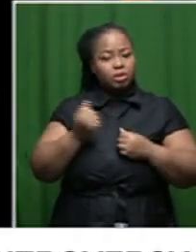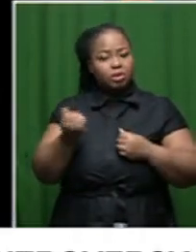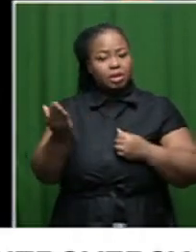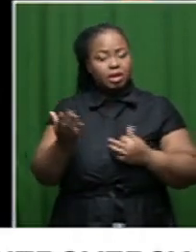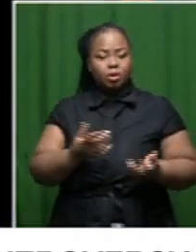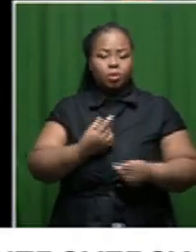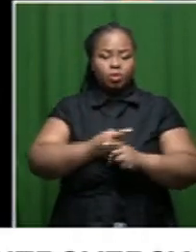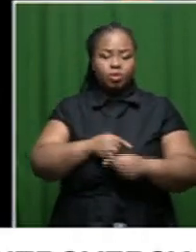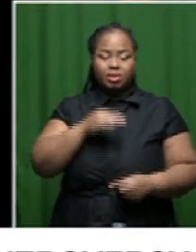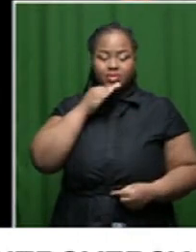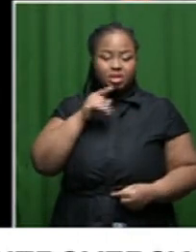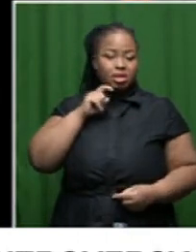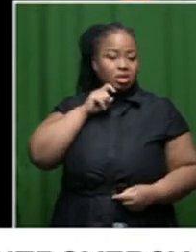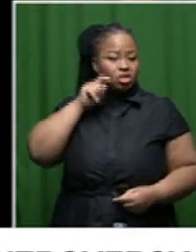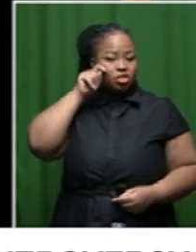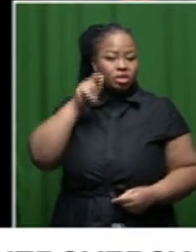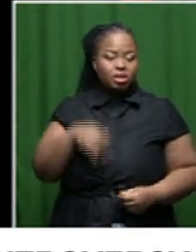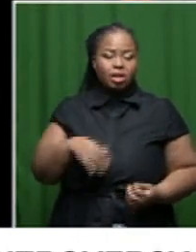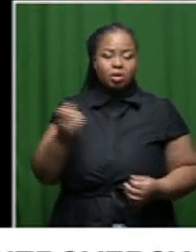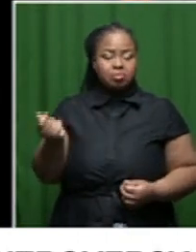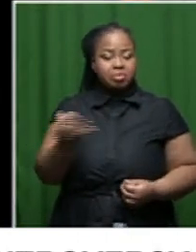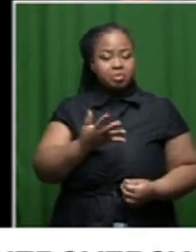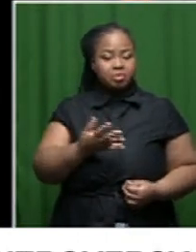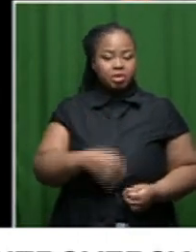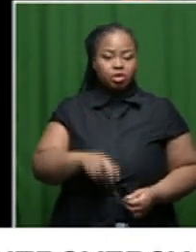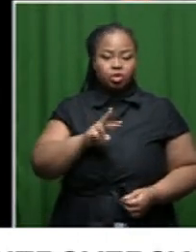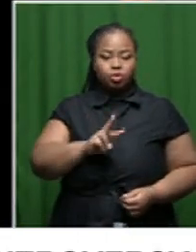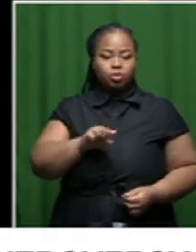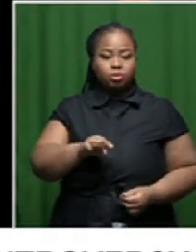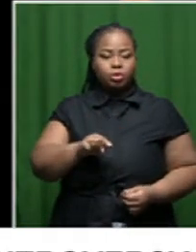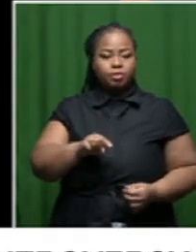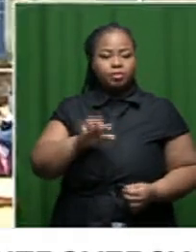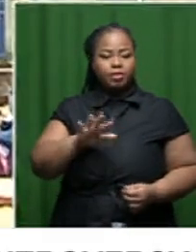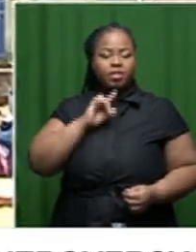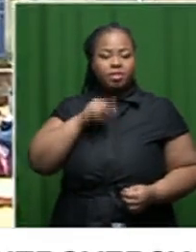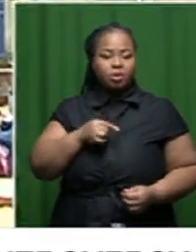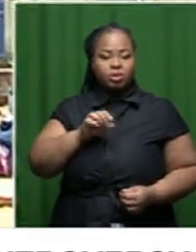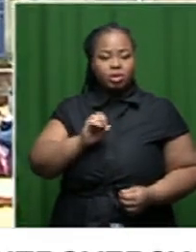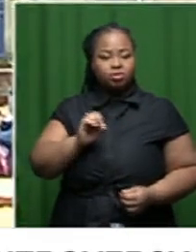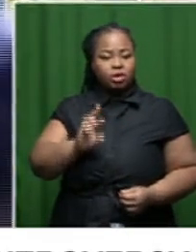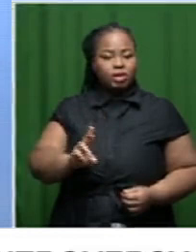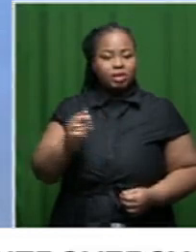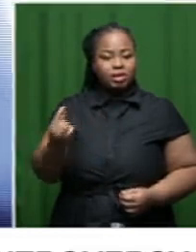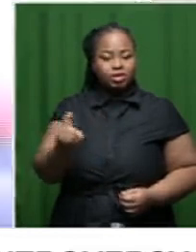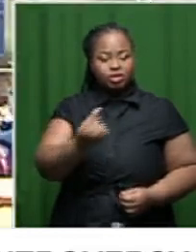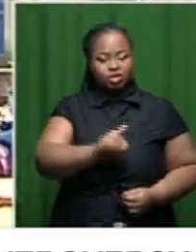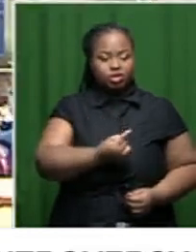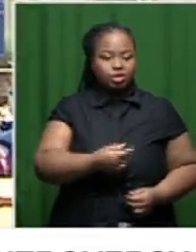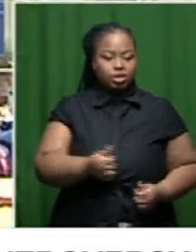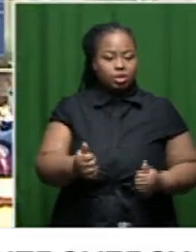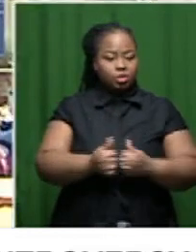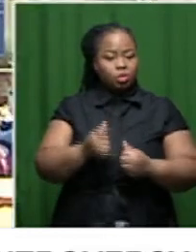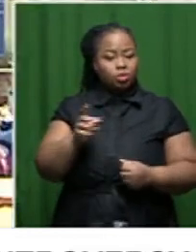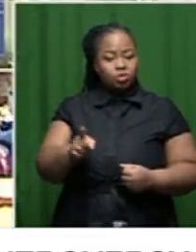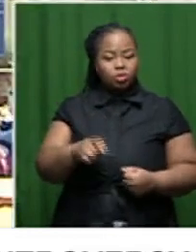tender. This means the jeans cost a staggering 2,500 rand each. A similar pair at